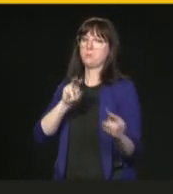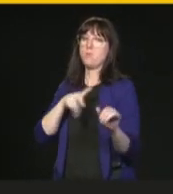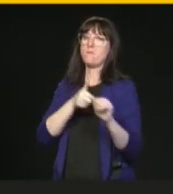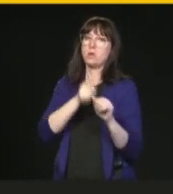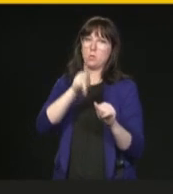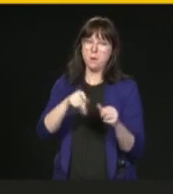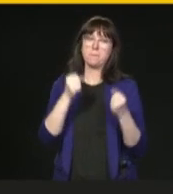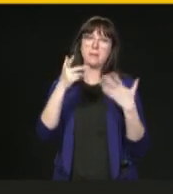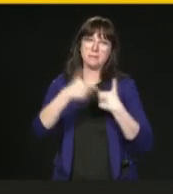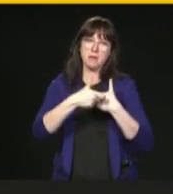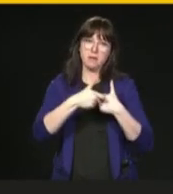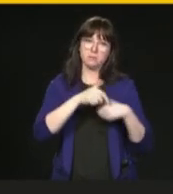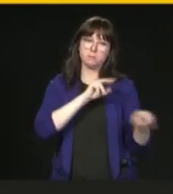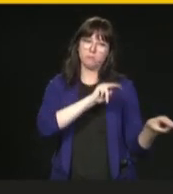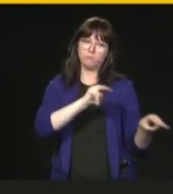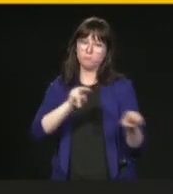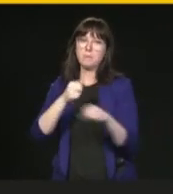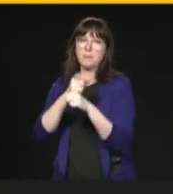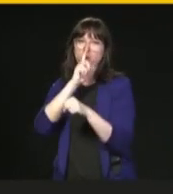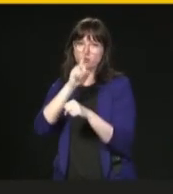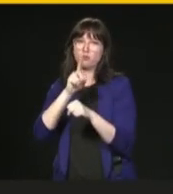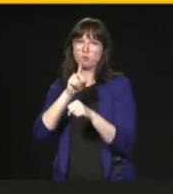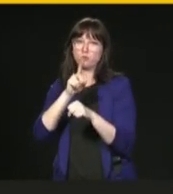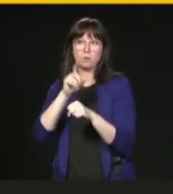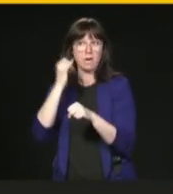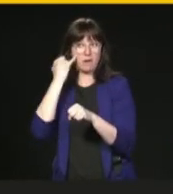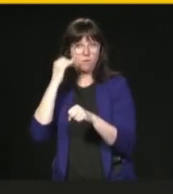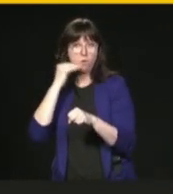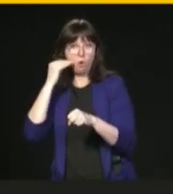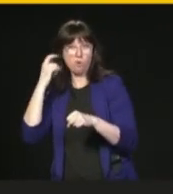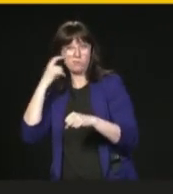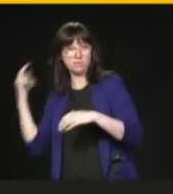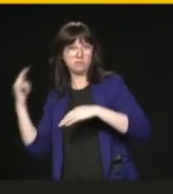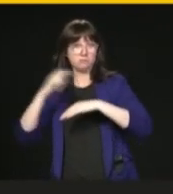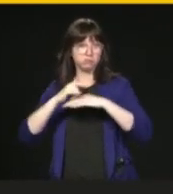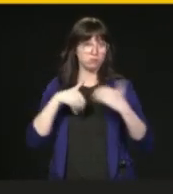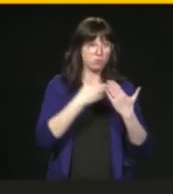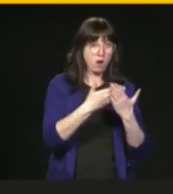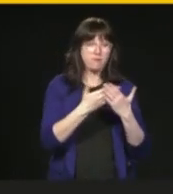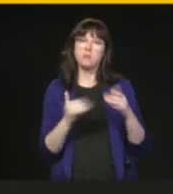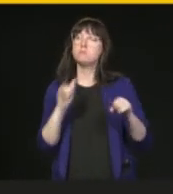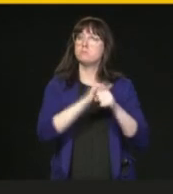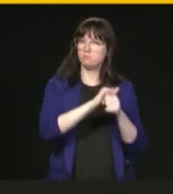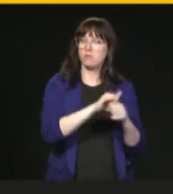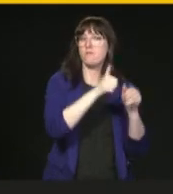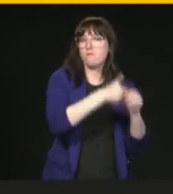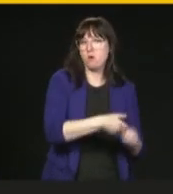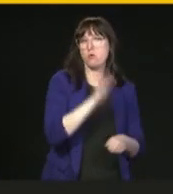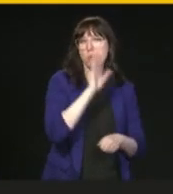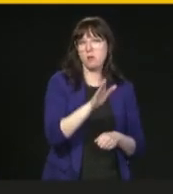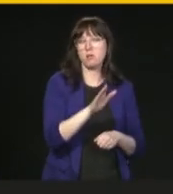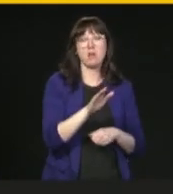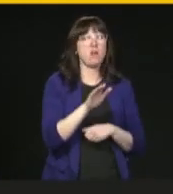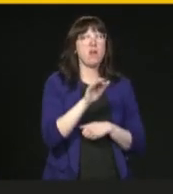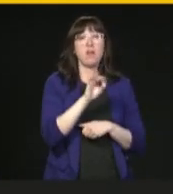many, many cases to ensure that people are following these rules, and enforcement will happen